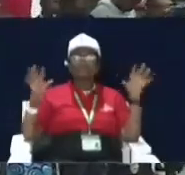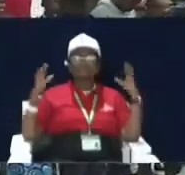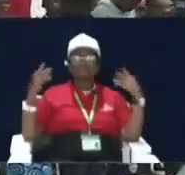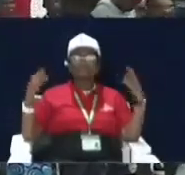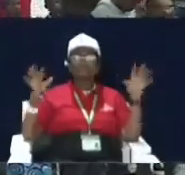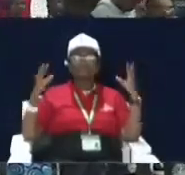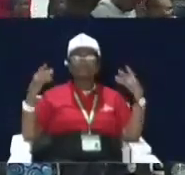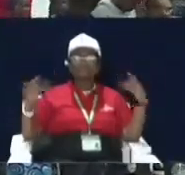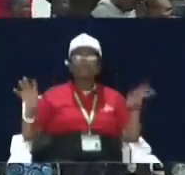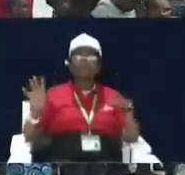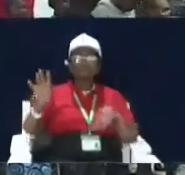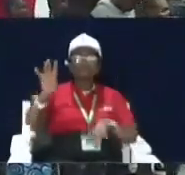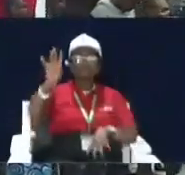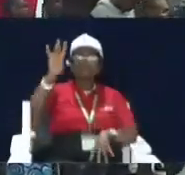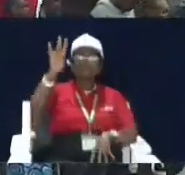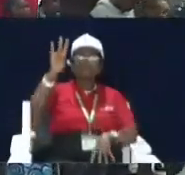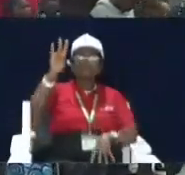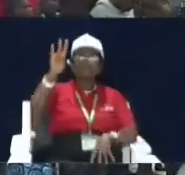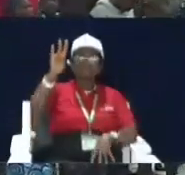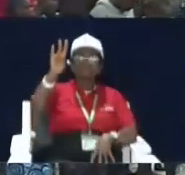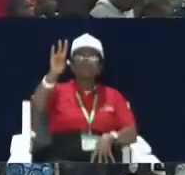Seven.